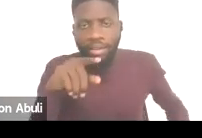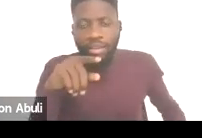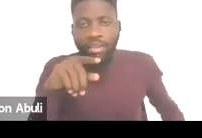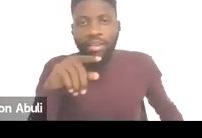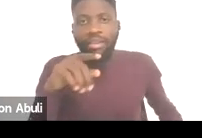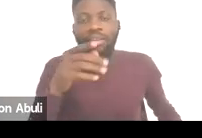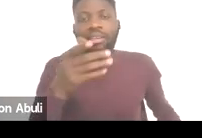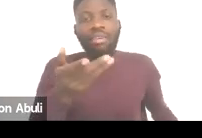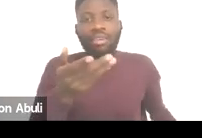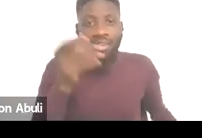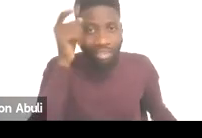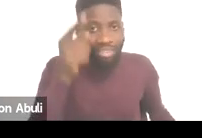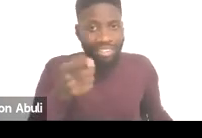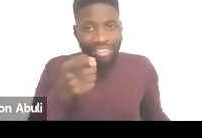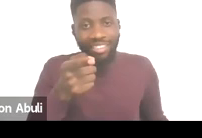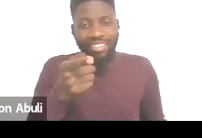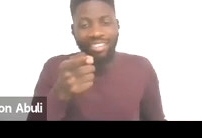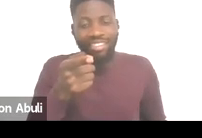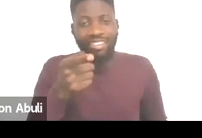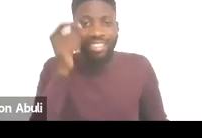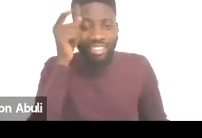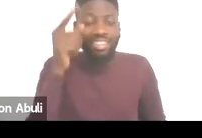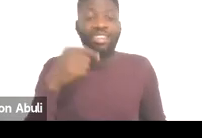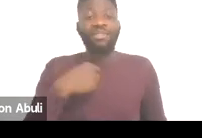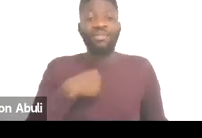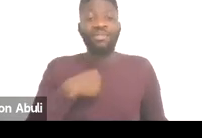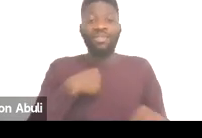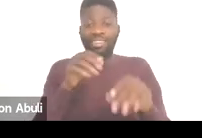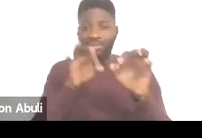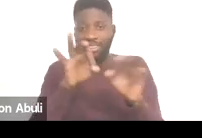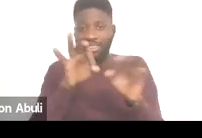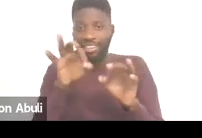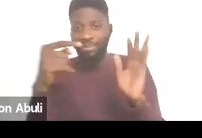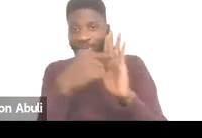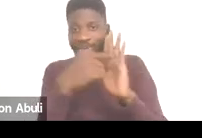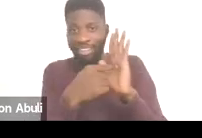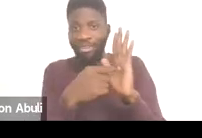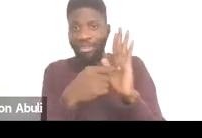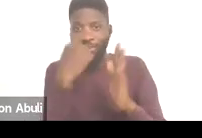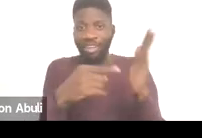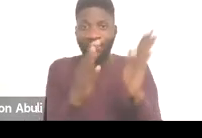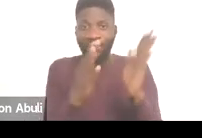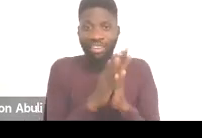Are you getting where I'm talking? Where I'm going at with the common sense?